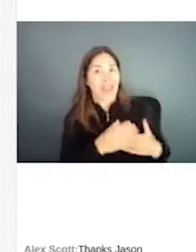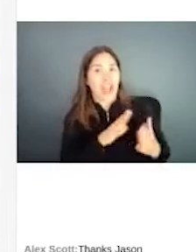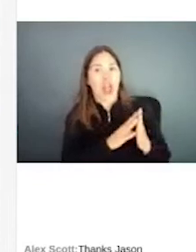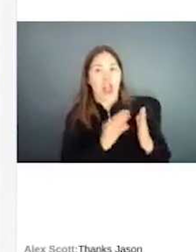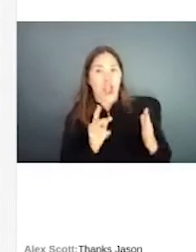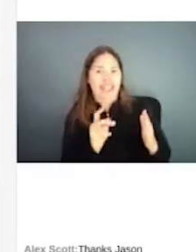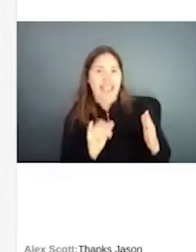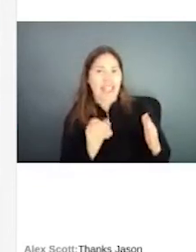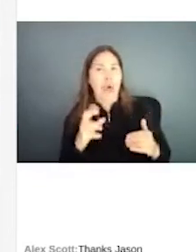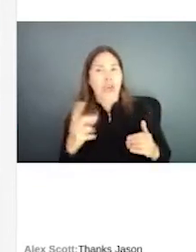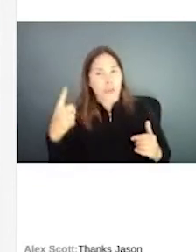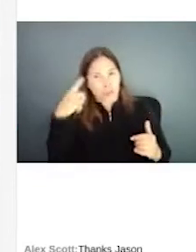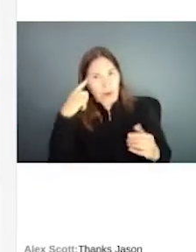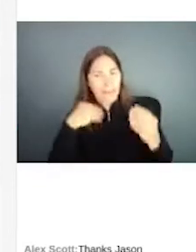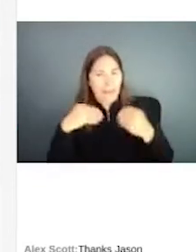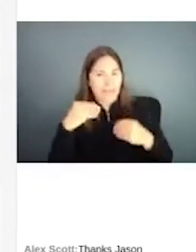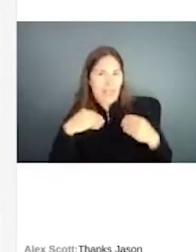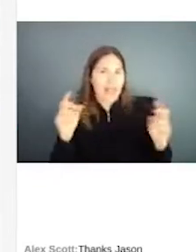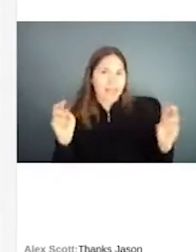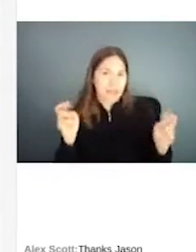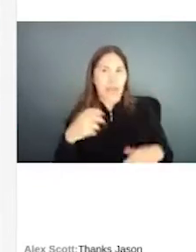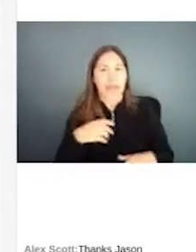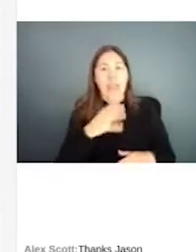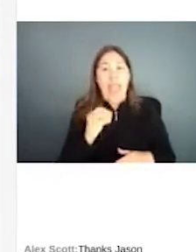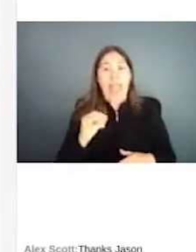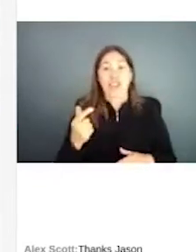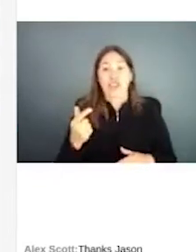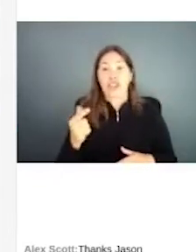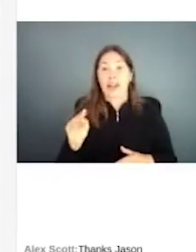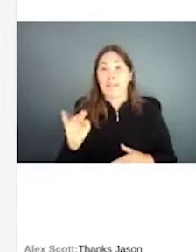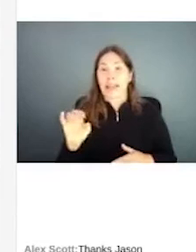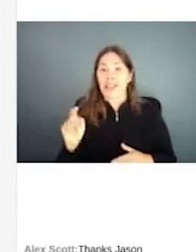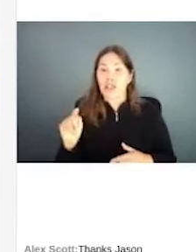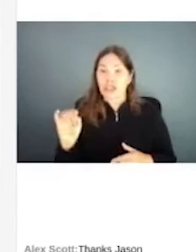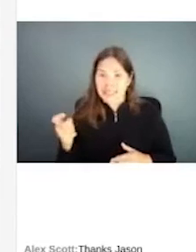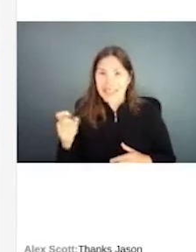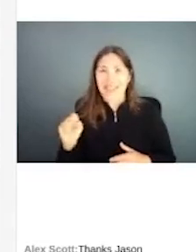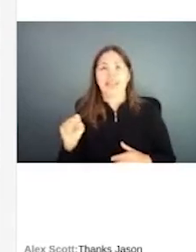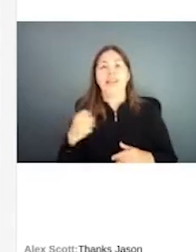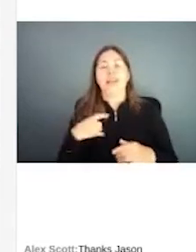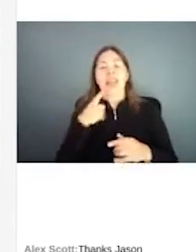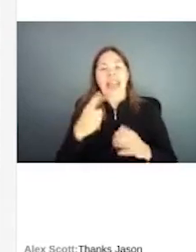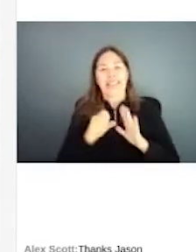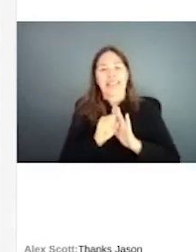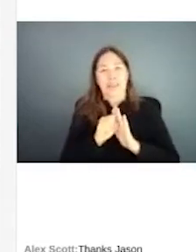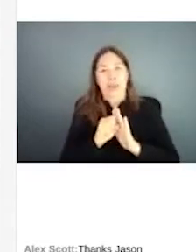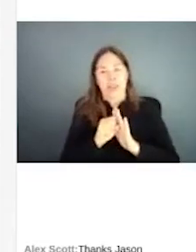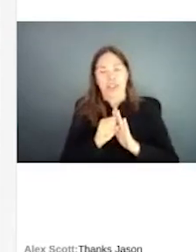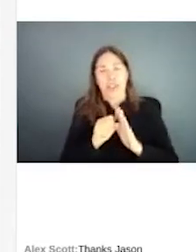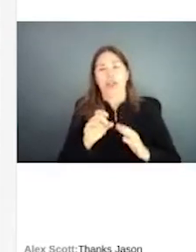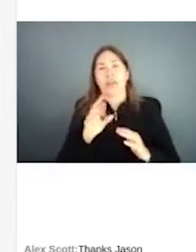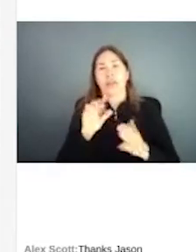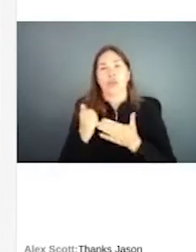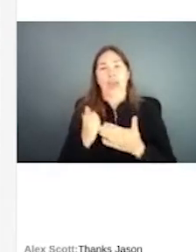or the Brain Buffet. And then the geometrics, which there's a link to on another slide, is the simulations that